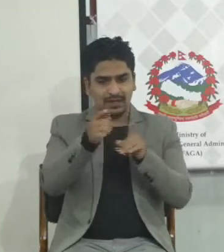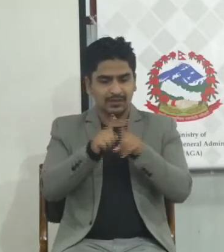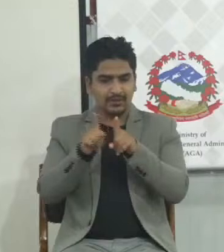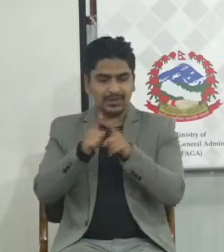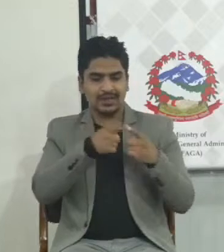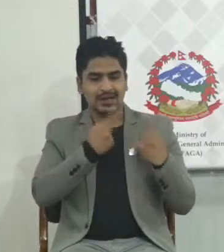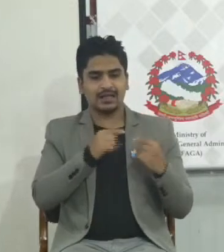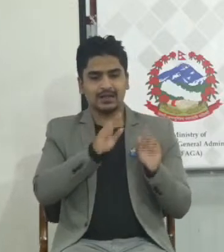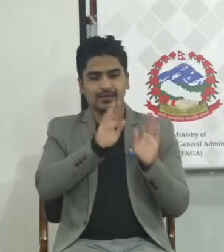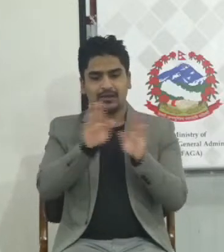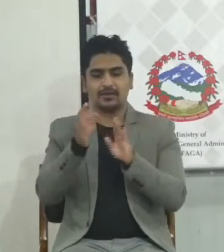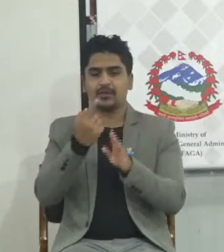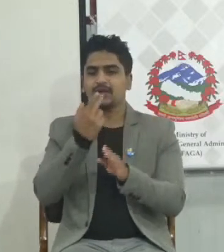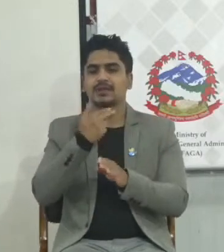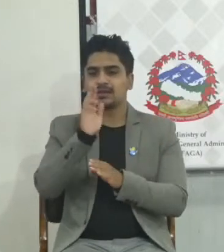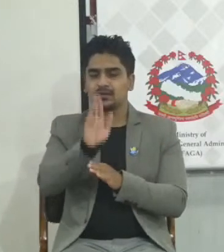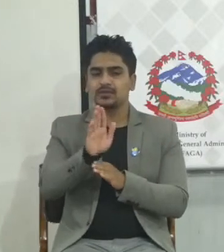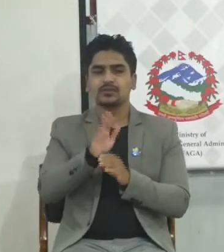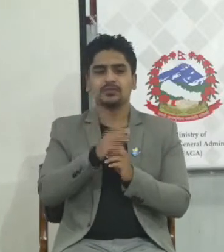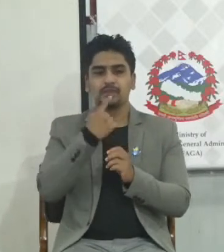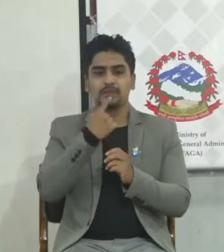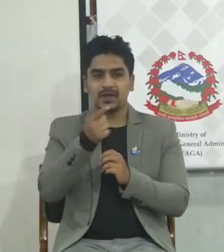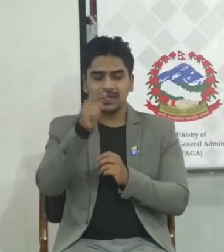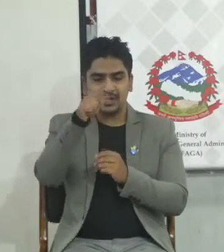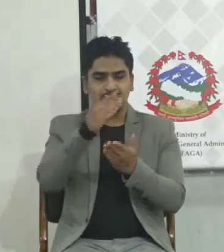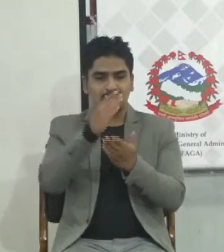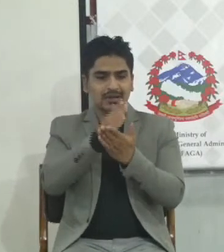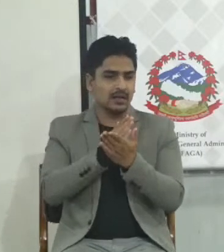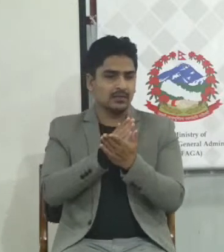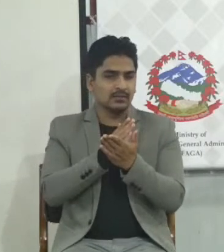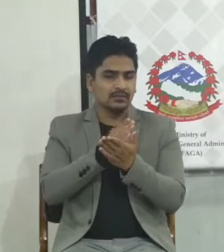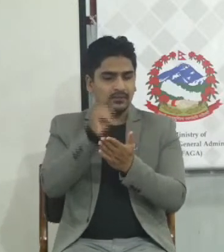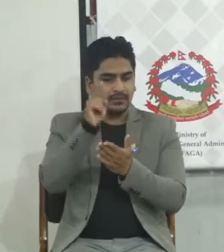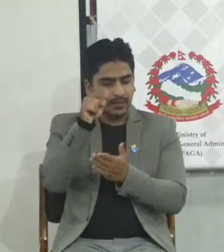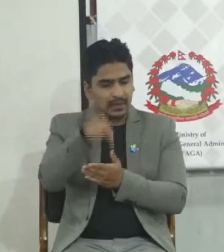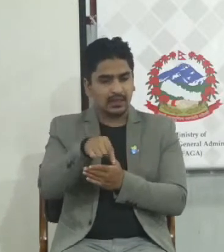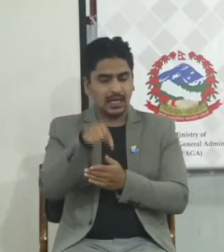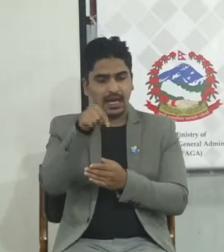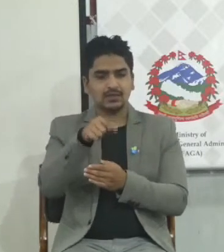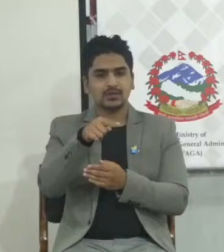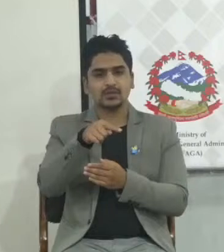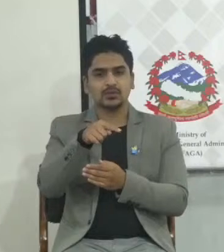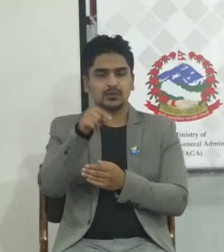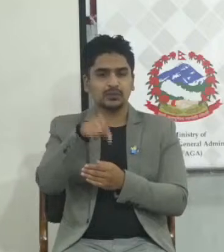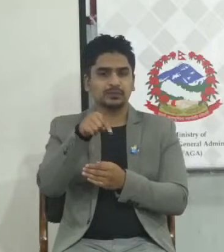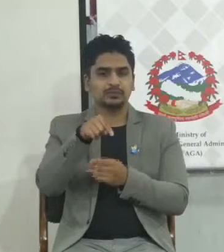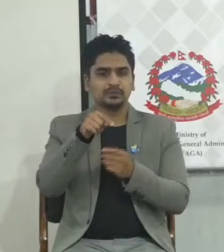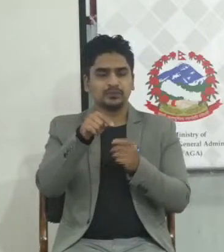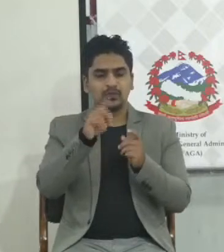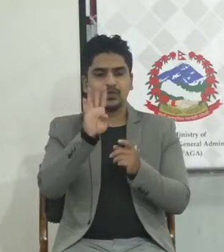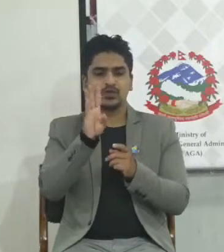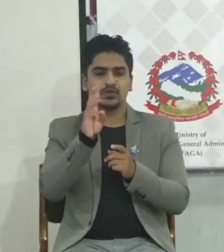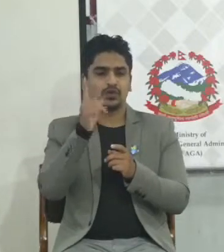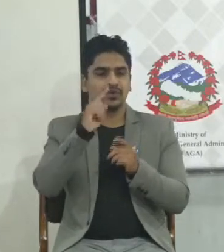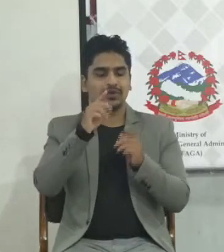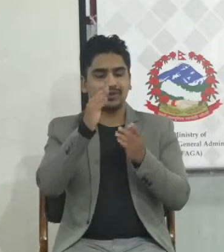end the 4th day of the program right here. With this, I'd like to end this session. Thank you.